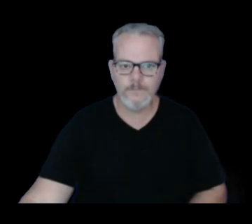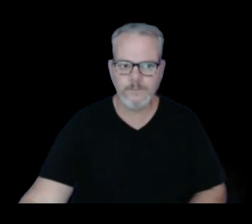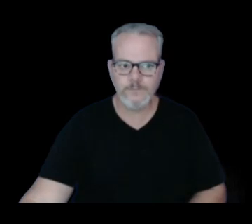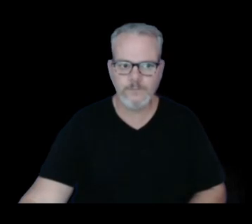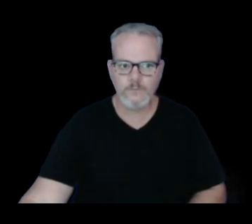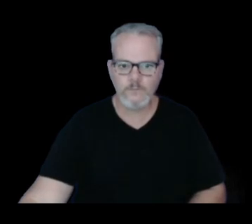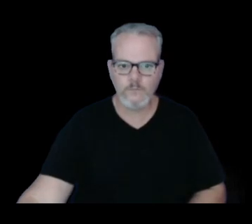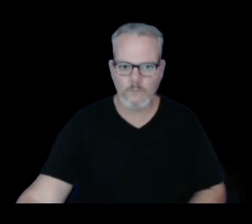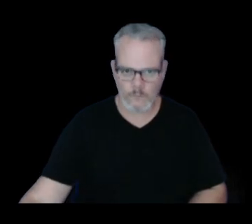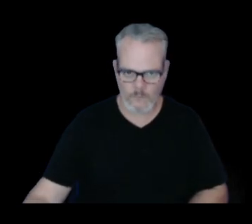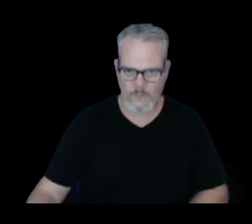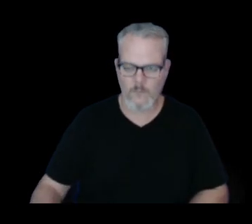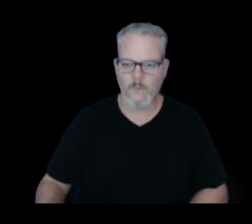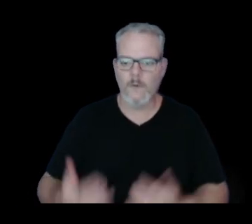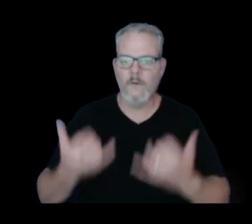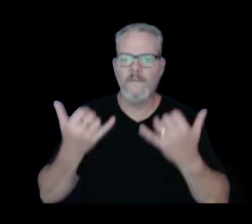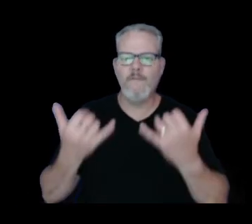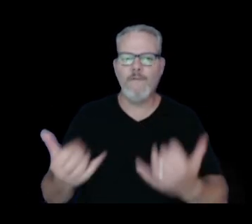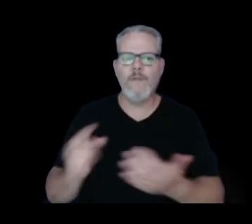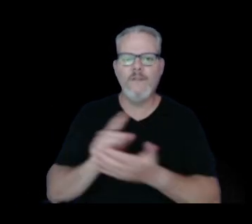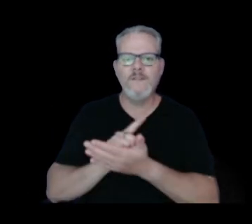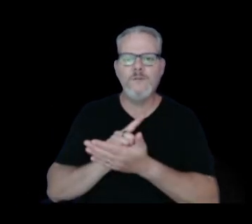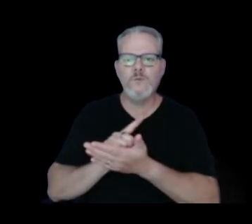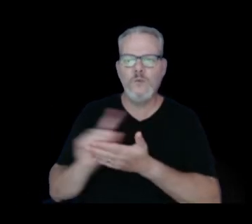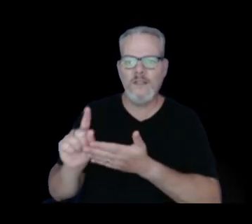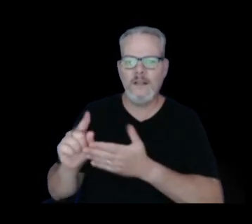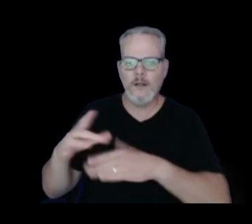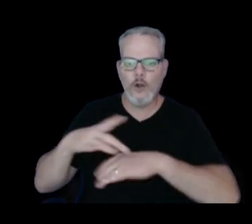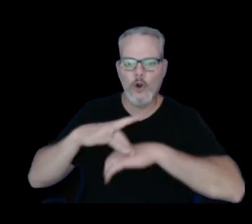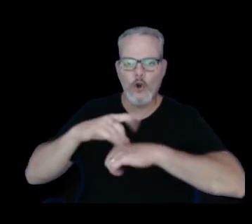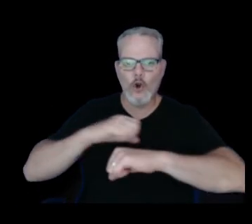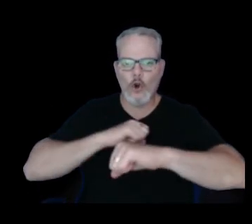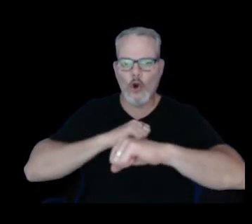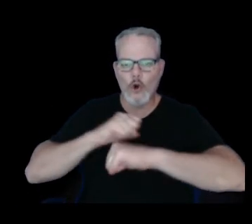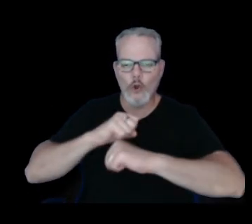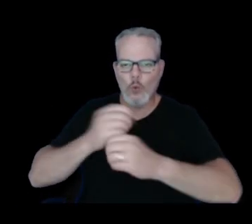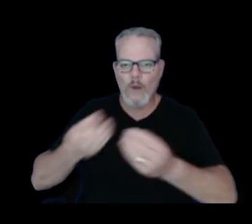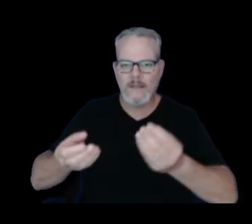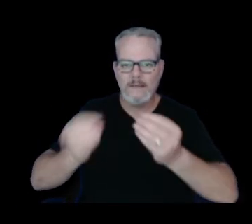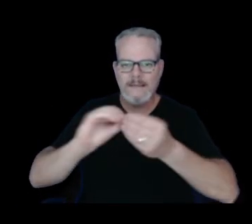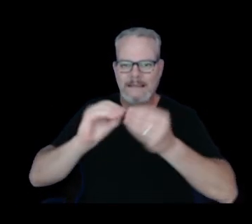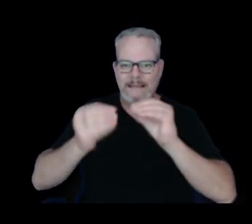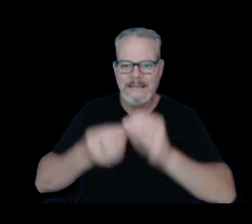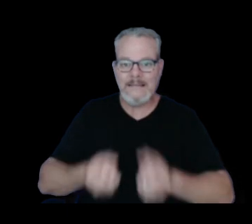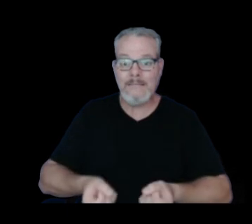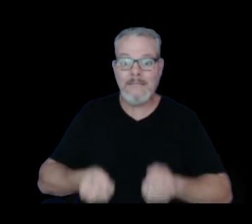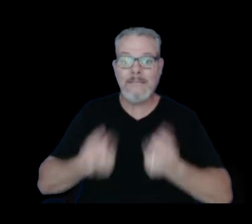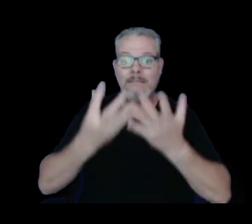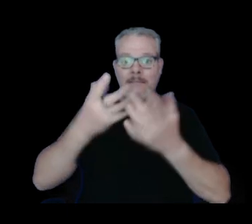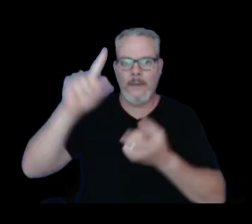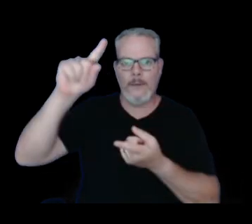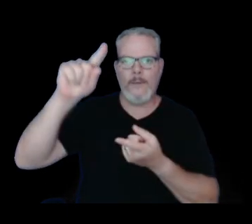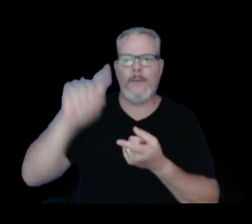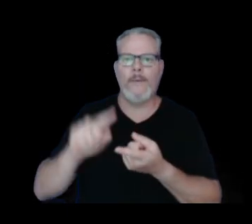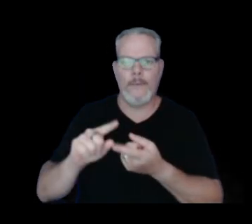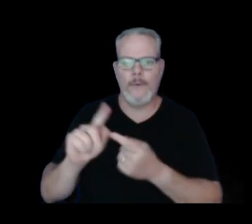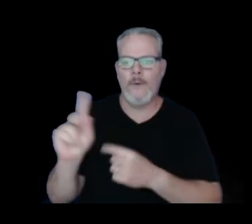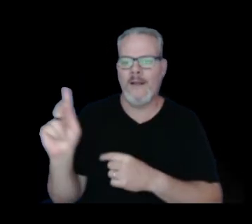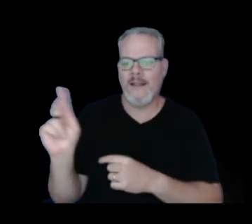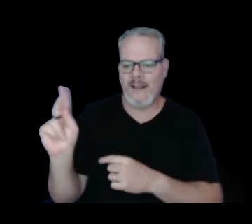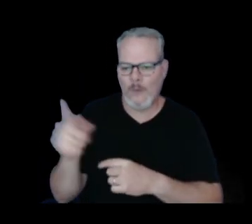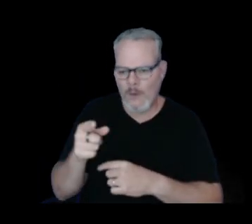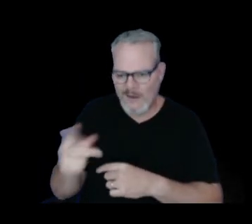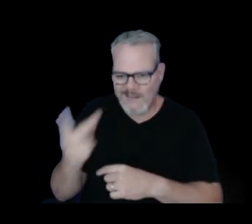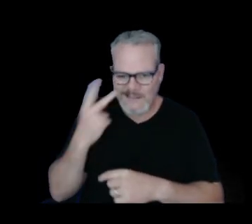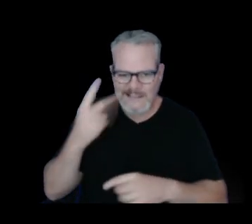The Hawaiian Volcano summary for this week. Earthquake rates are down on Kīlauea, as you see here on